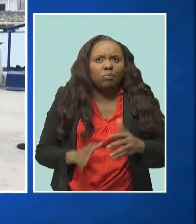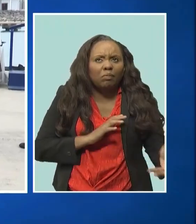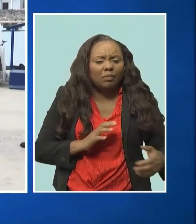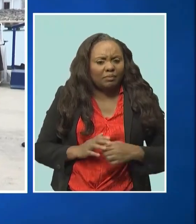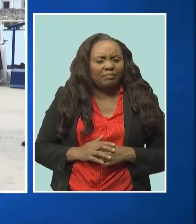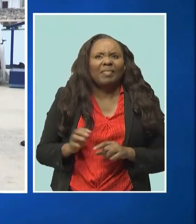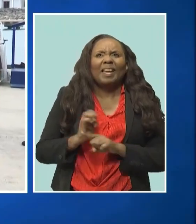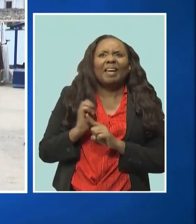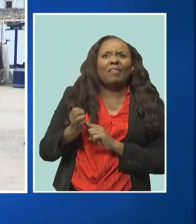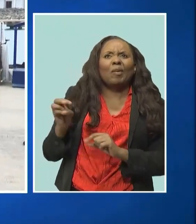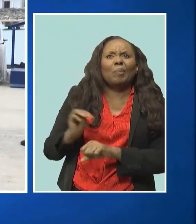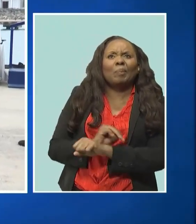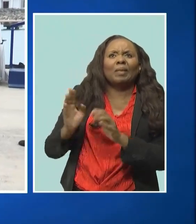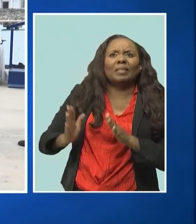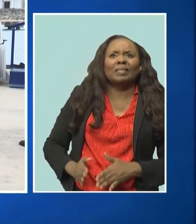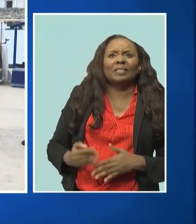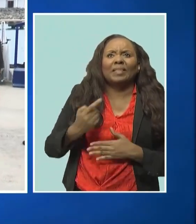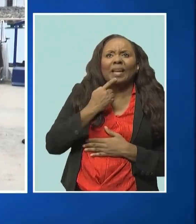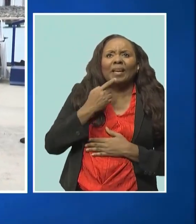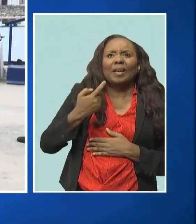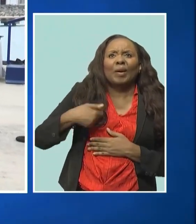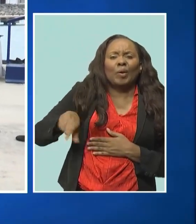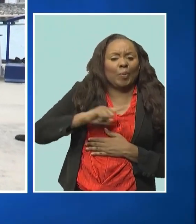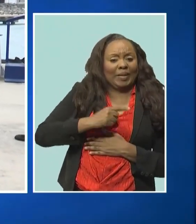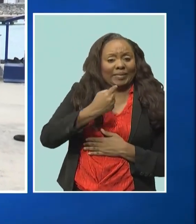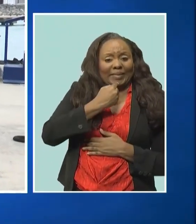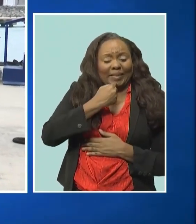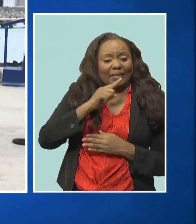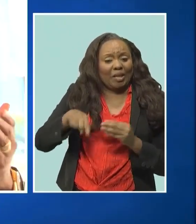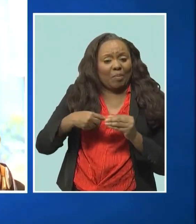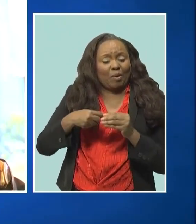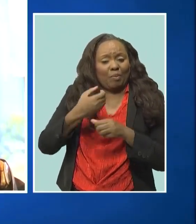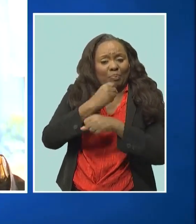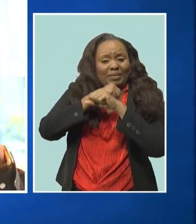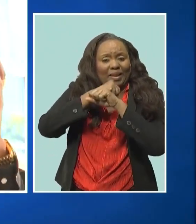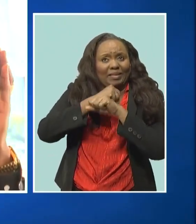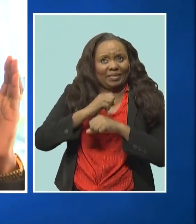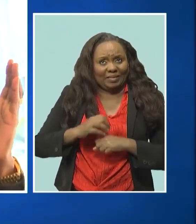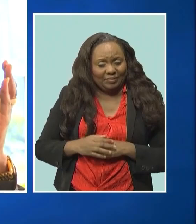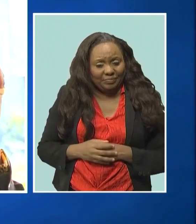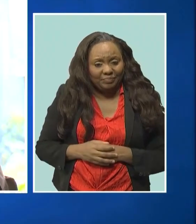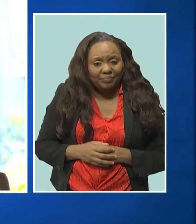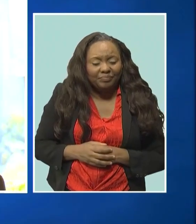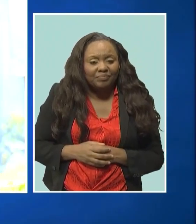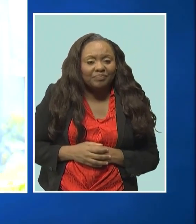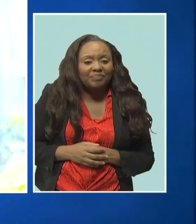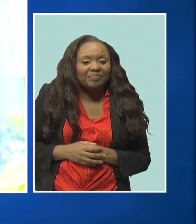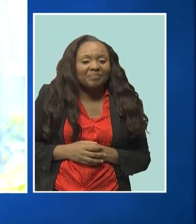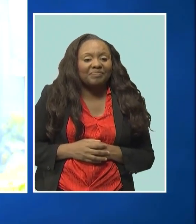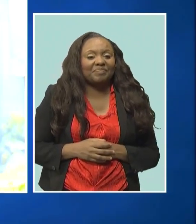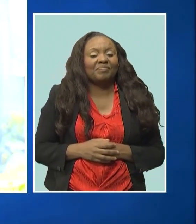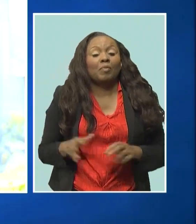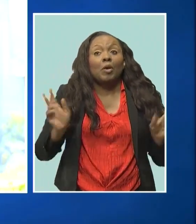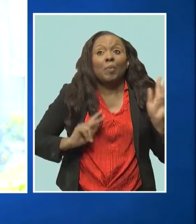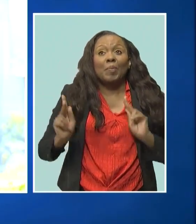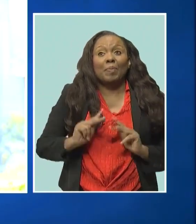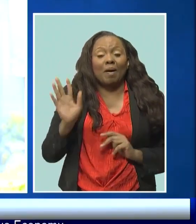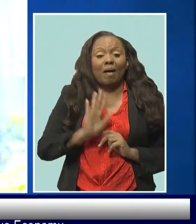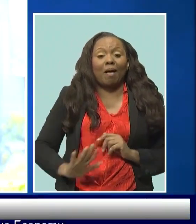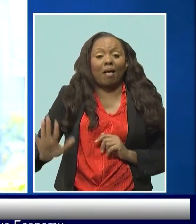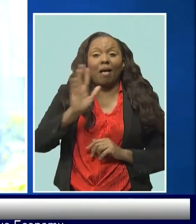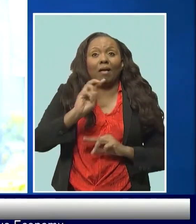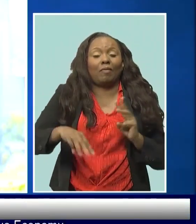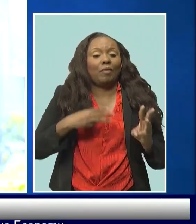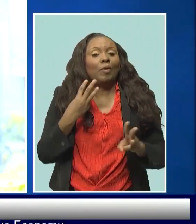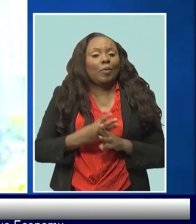students Barbados is serious about the protection of its oceans. Everybody across the world must understand that Barbados appreciates,